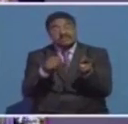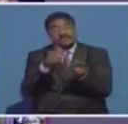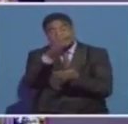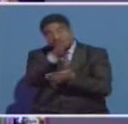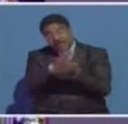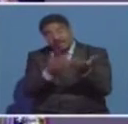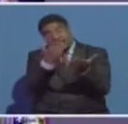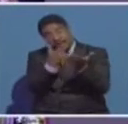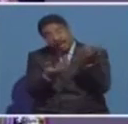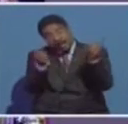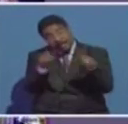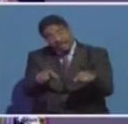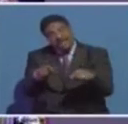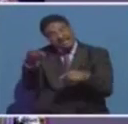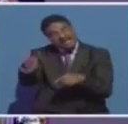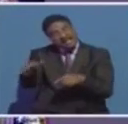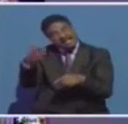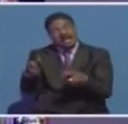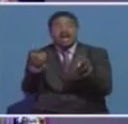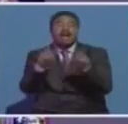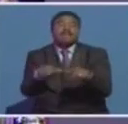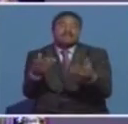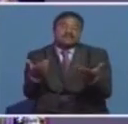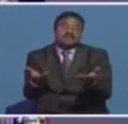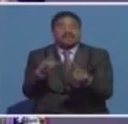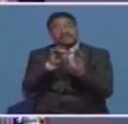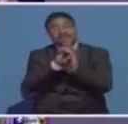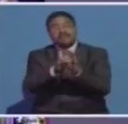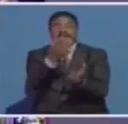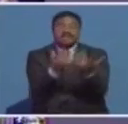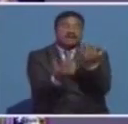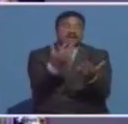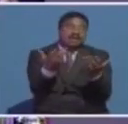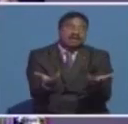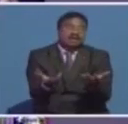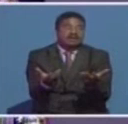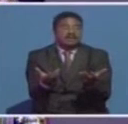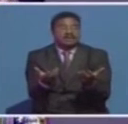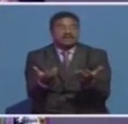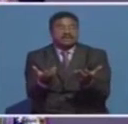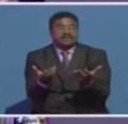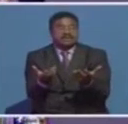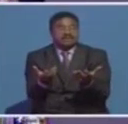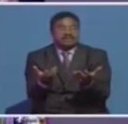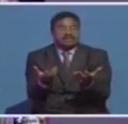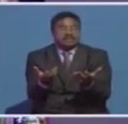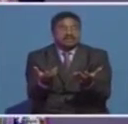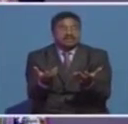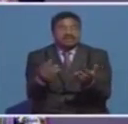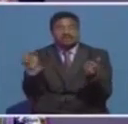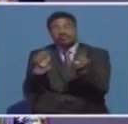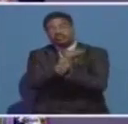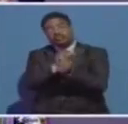something happens naturally, like fires, if you like, which destroys buildings,